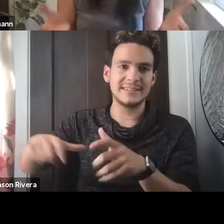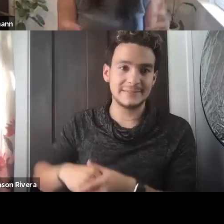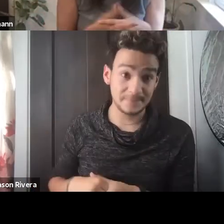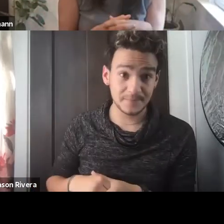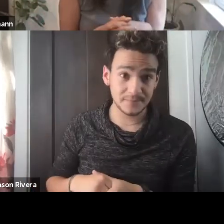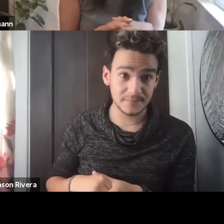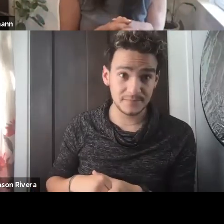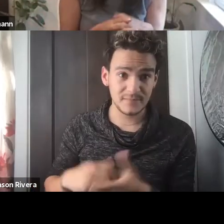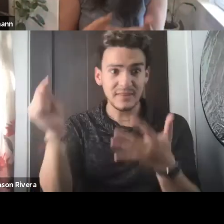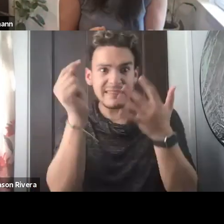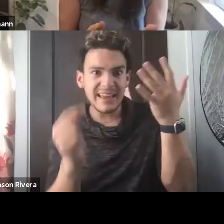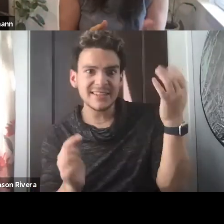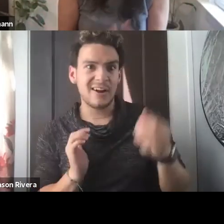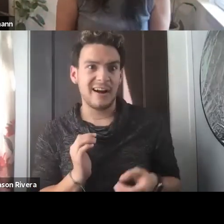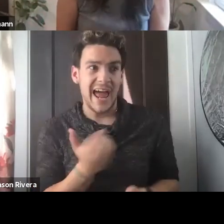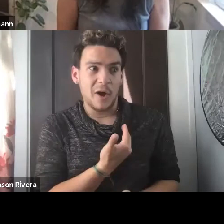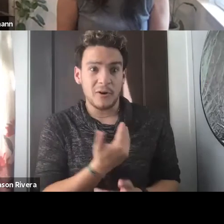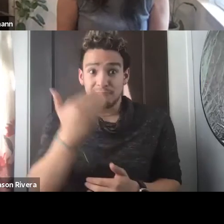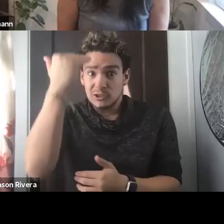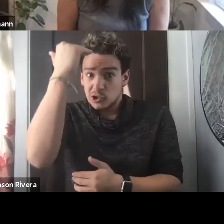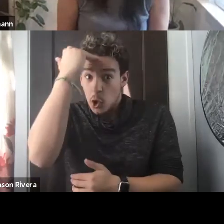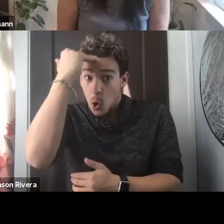These are our known